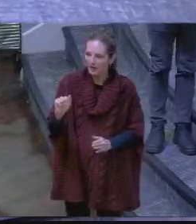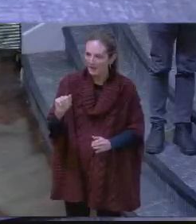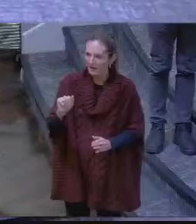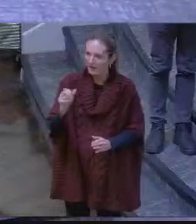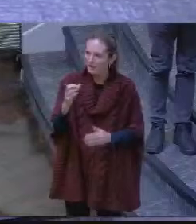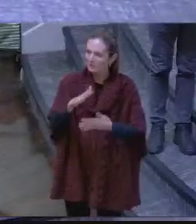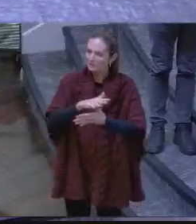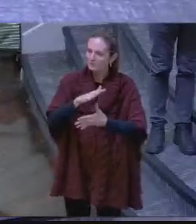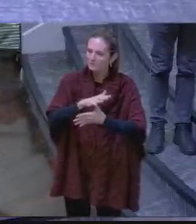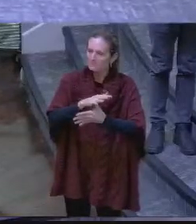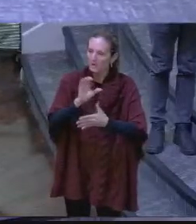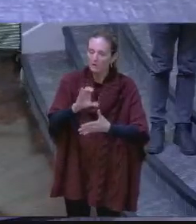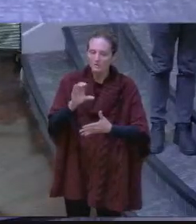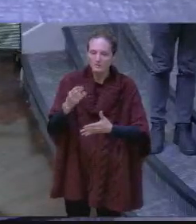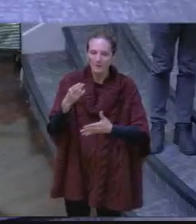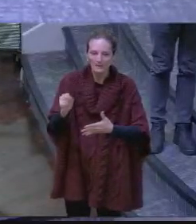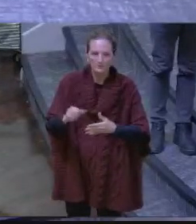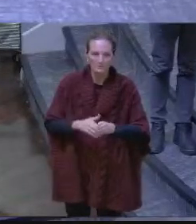School.